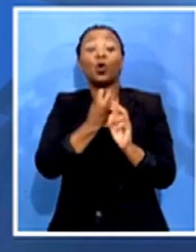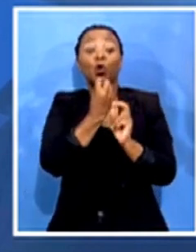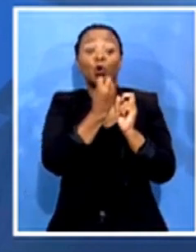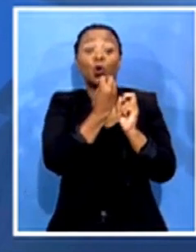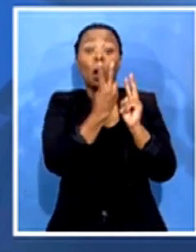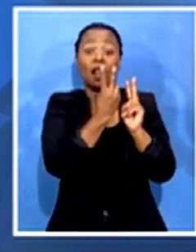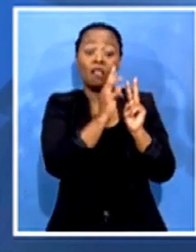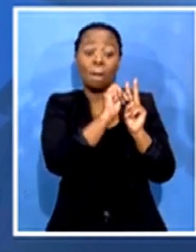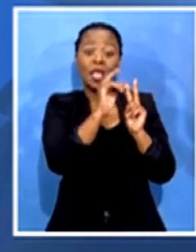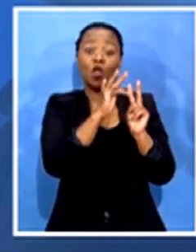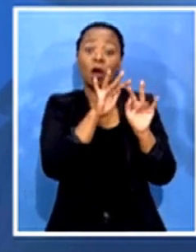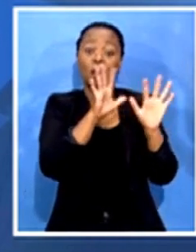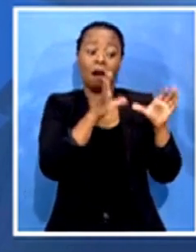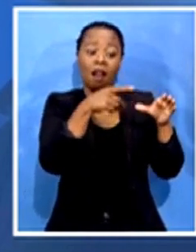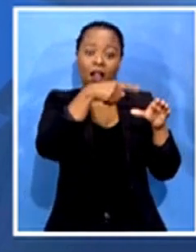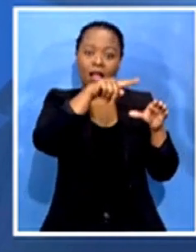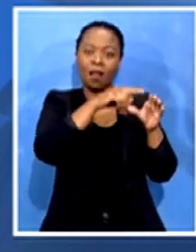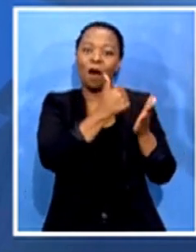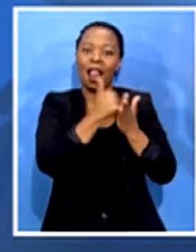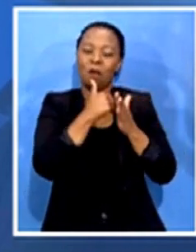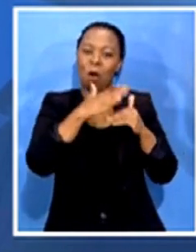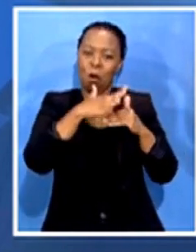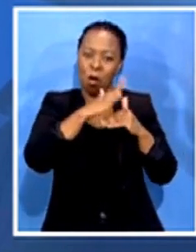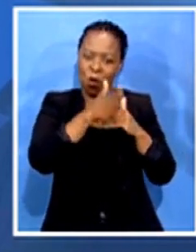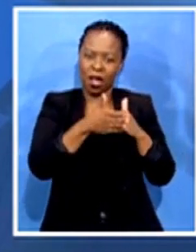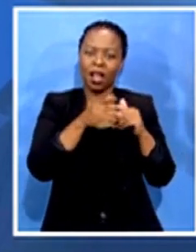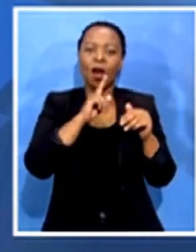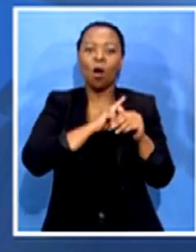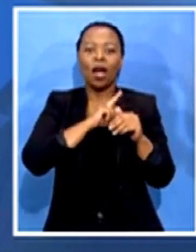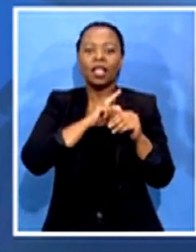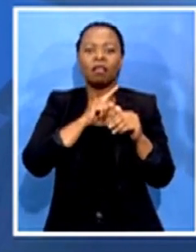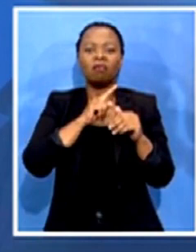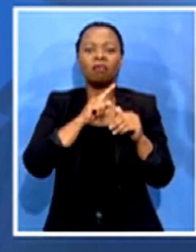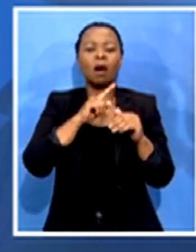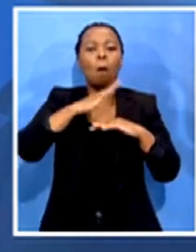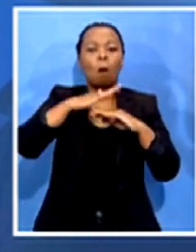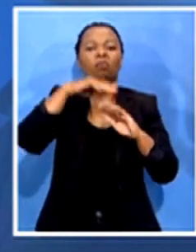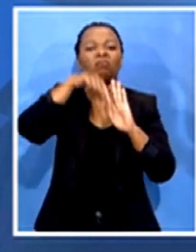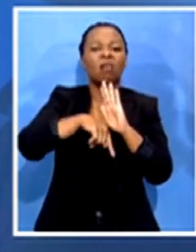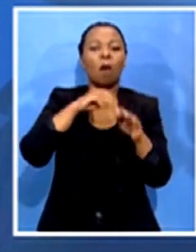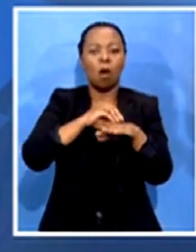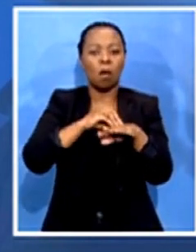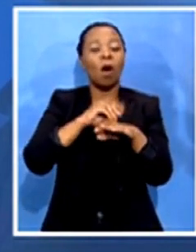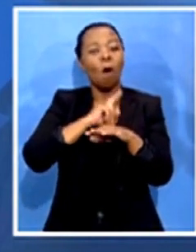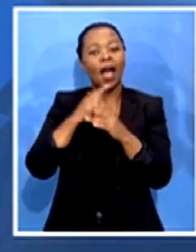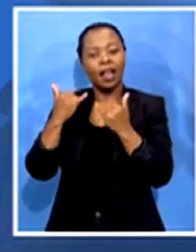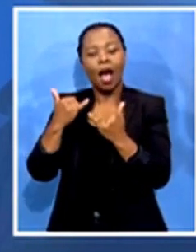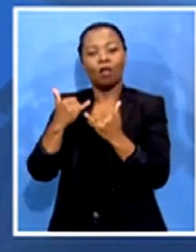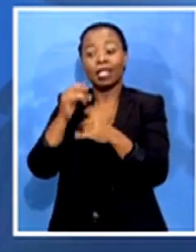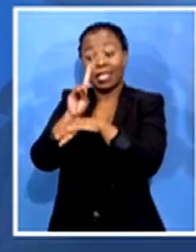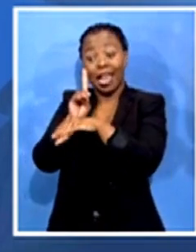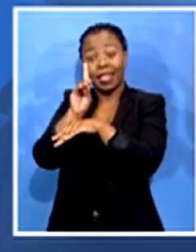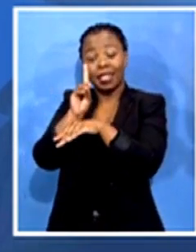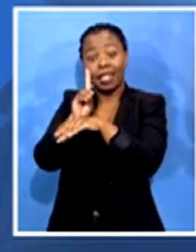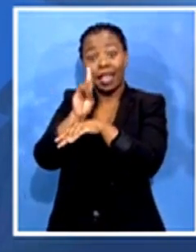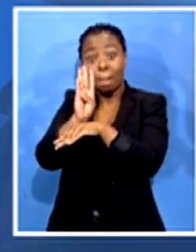even those clients that we have are not double dipping, because now we have access to databases that we did not have before. Yes,